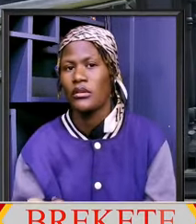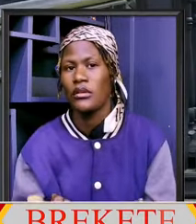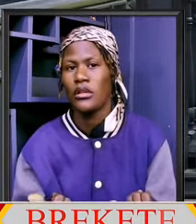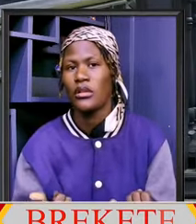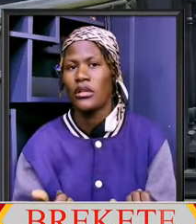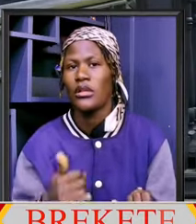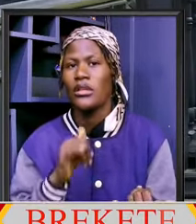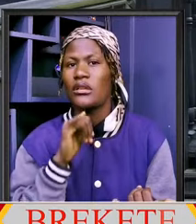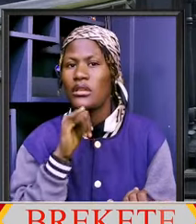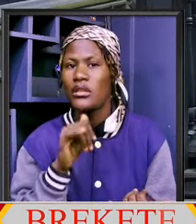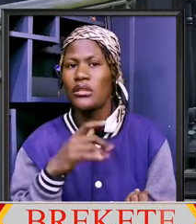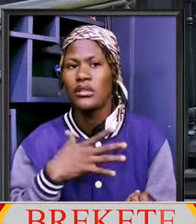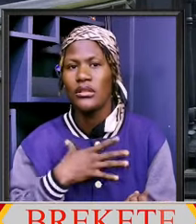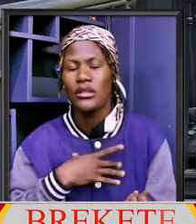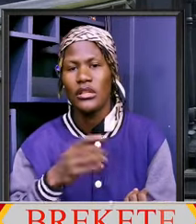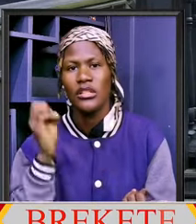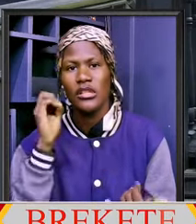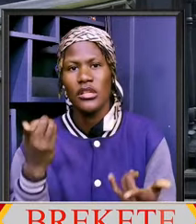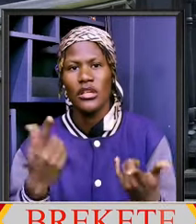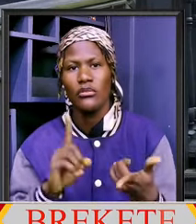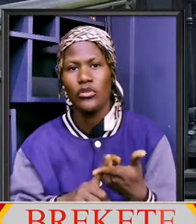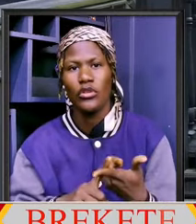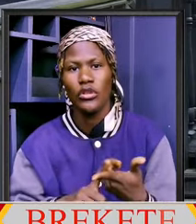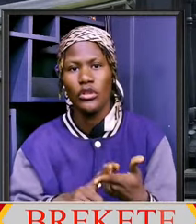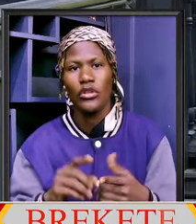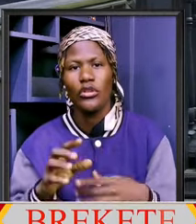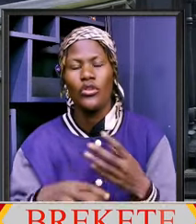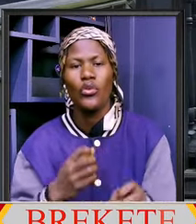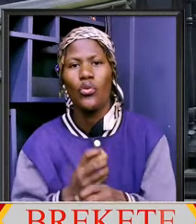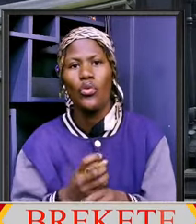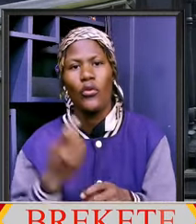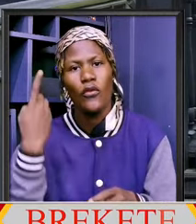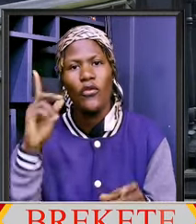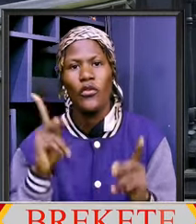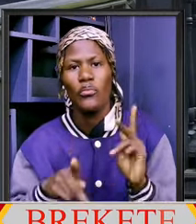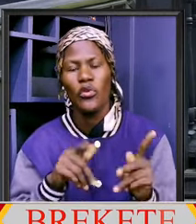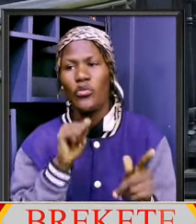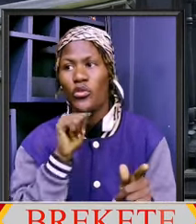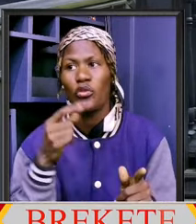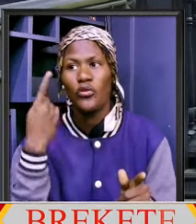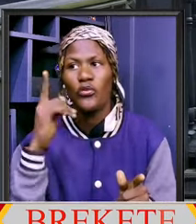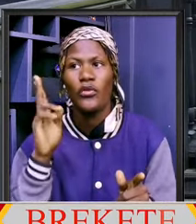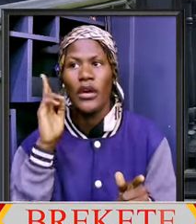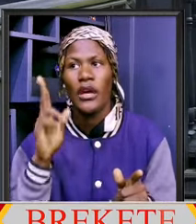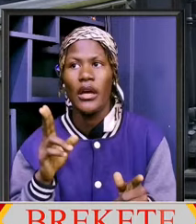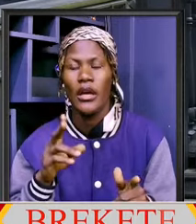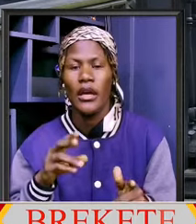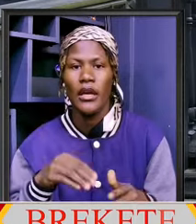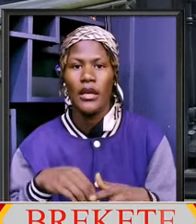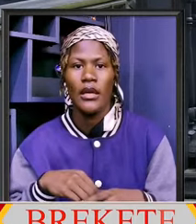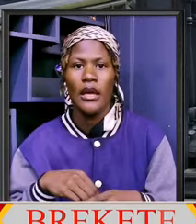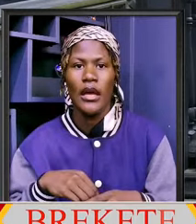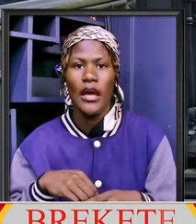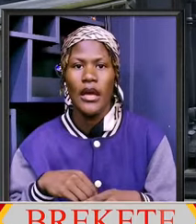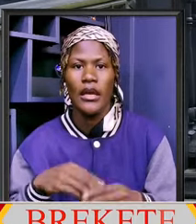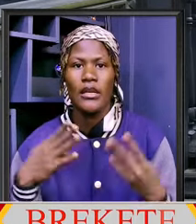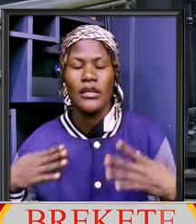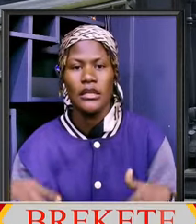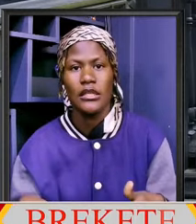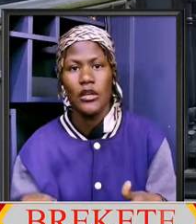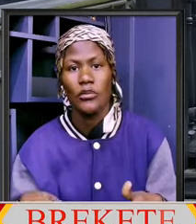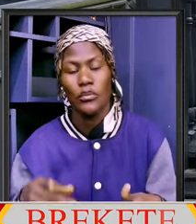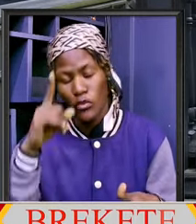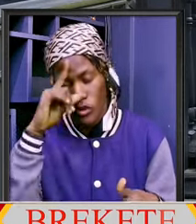it's like she came to this world for people, not for herself. Because my mom